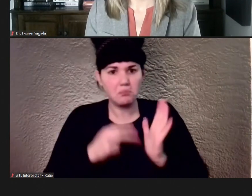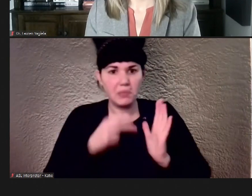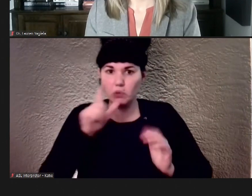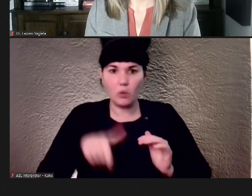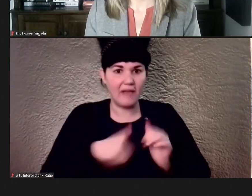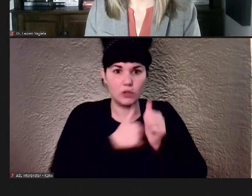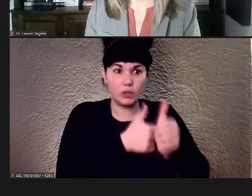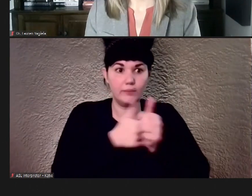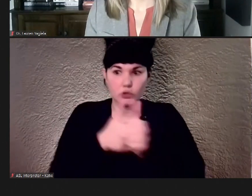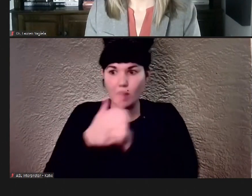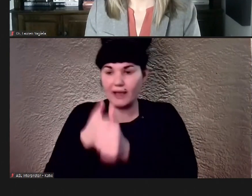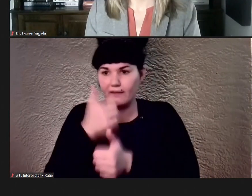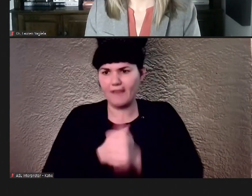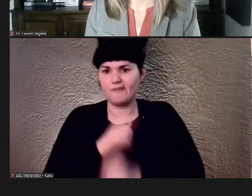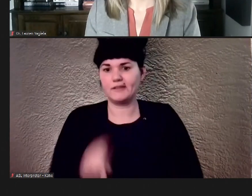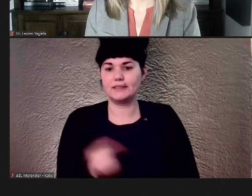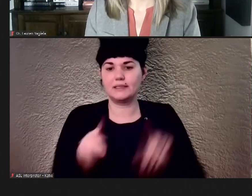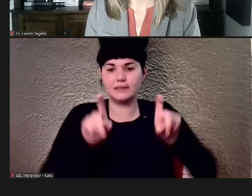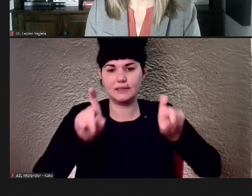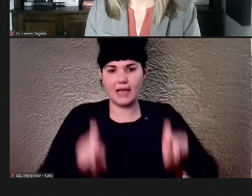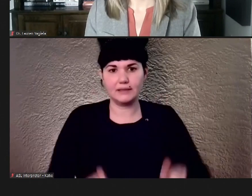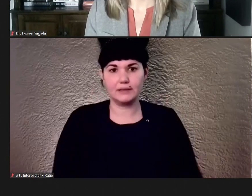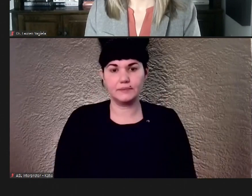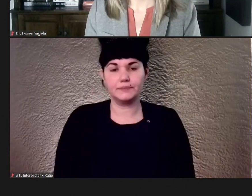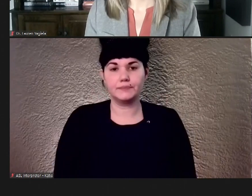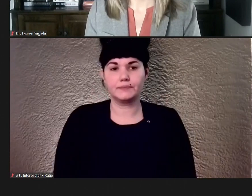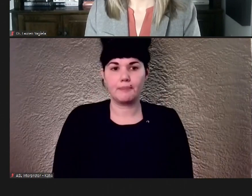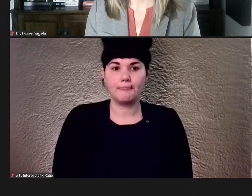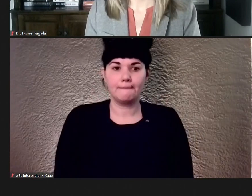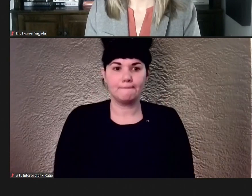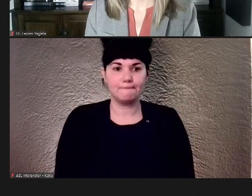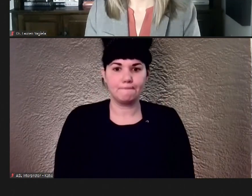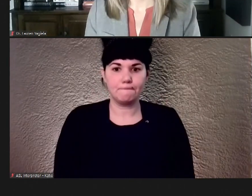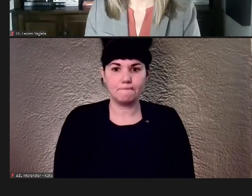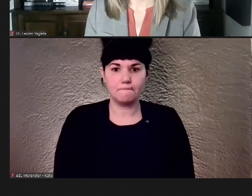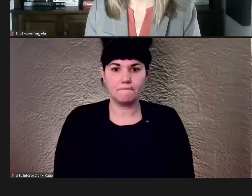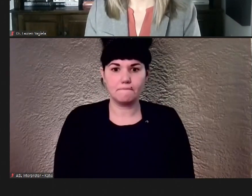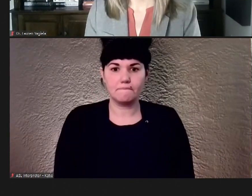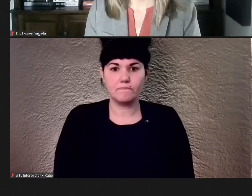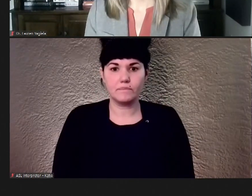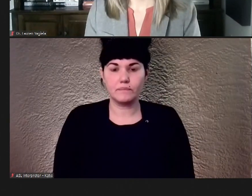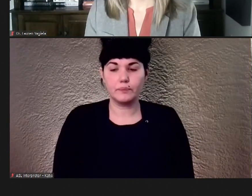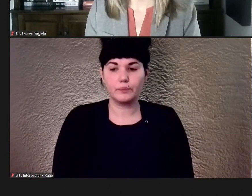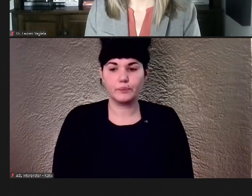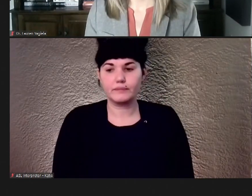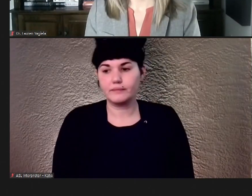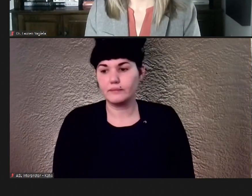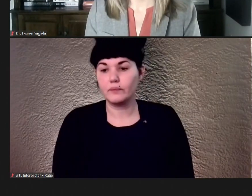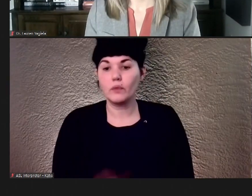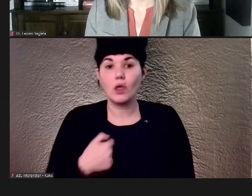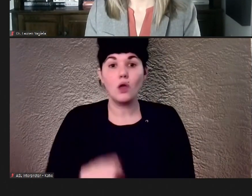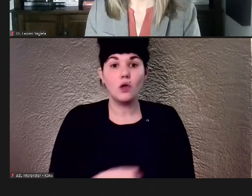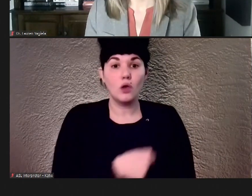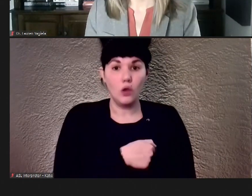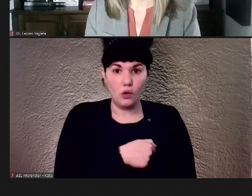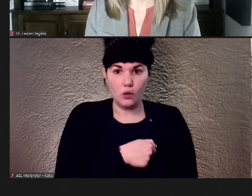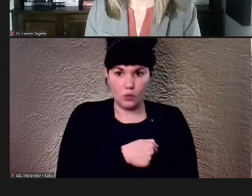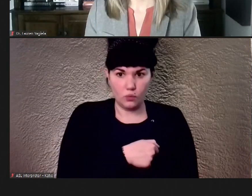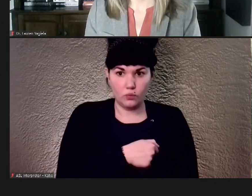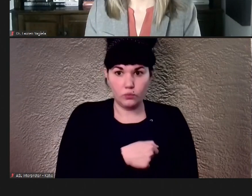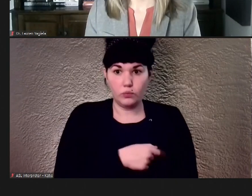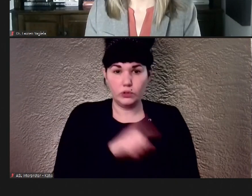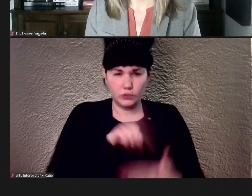single test. And that also moves us to a point where we're keeping track of where we are in the pandemic using different technology, things